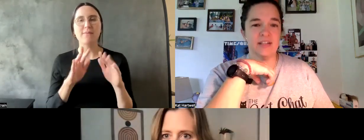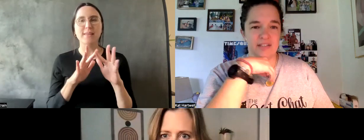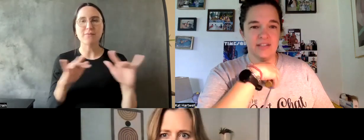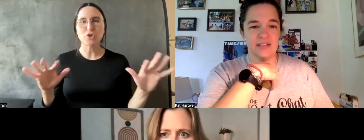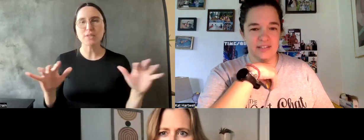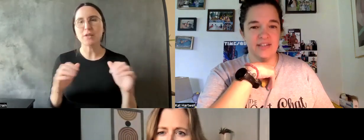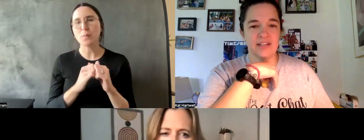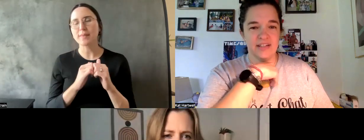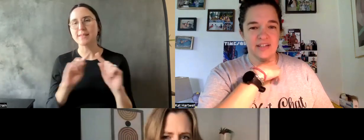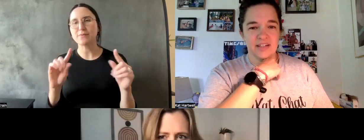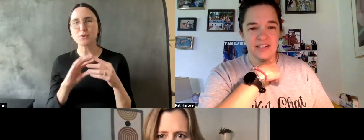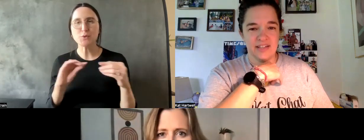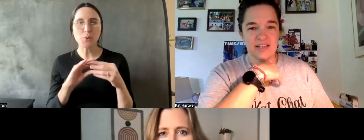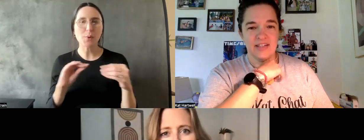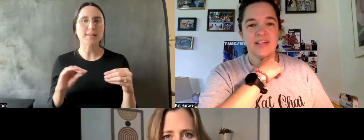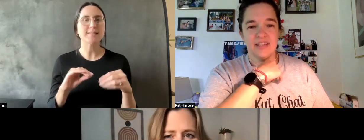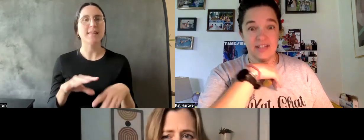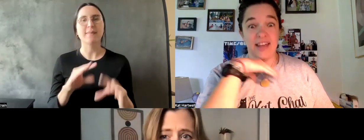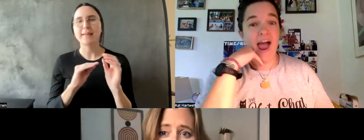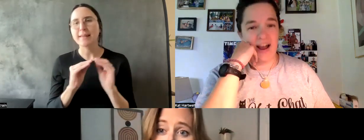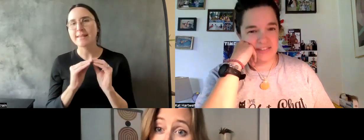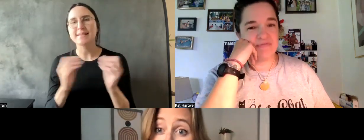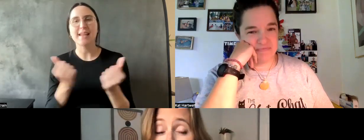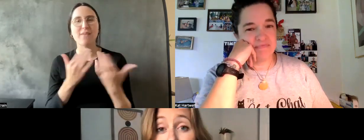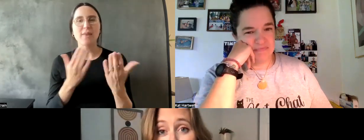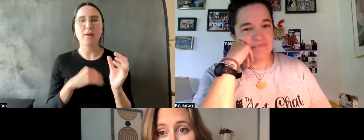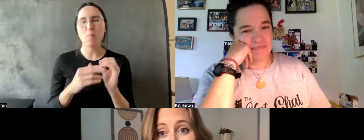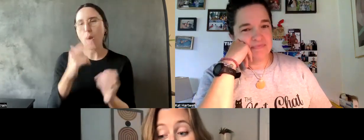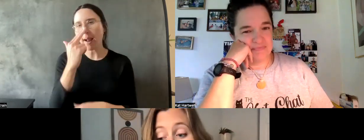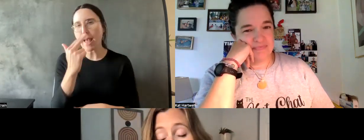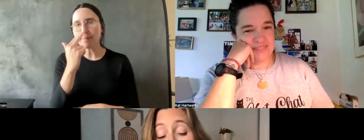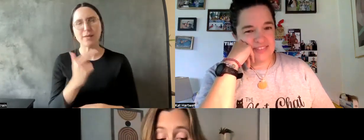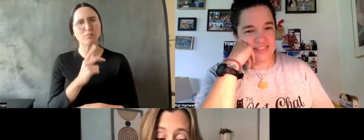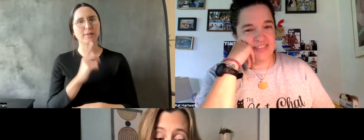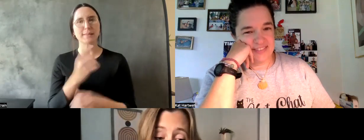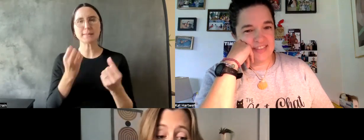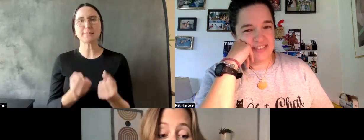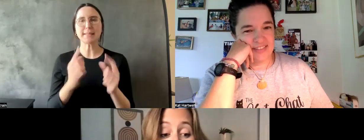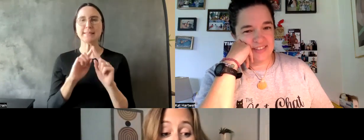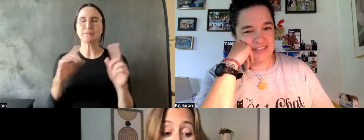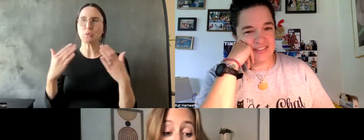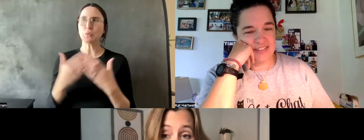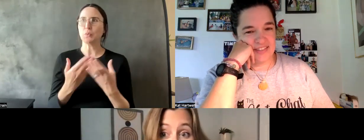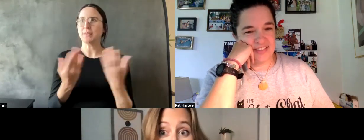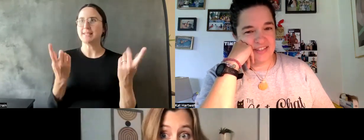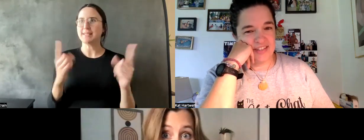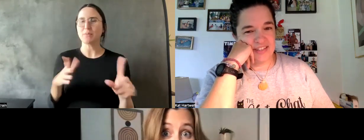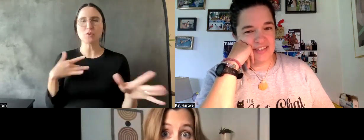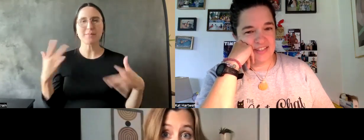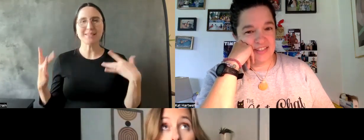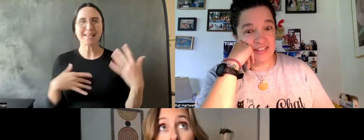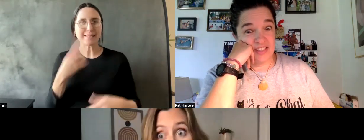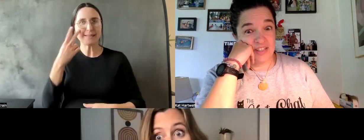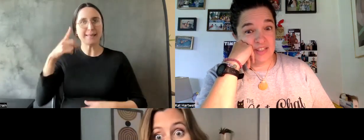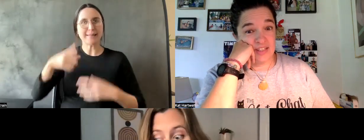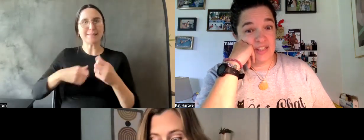sooner and more comedy. I mean, they're really mixing it up. So I'm excited to see what Christmas